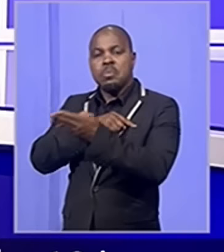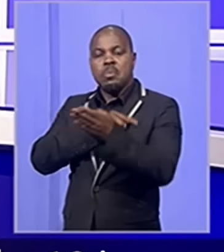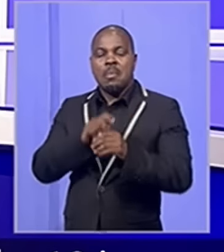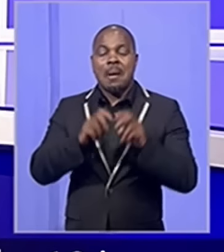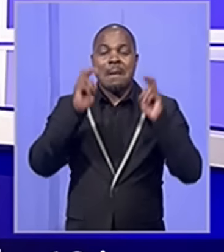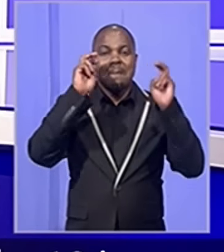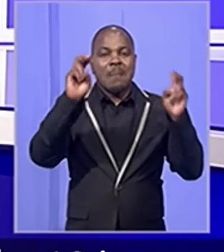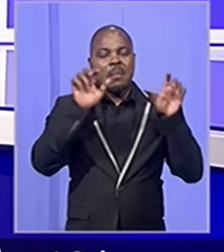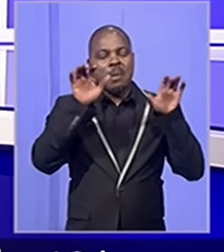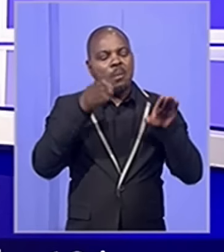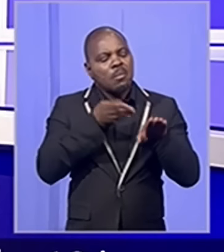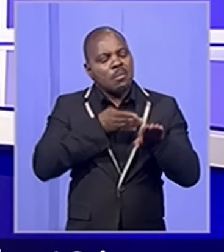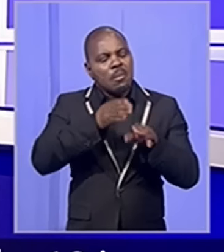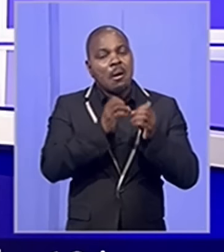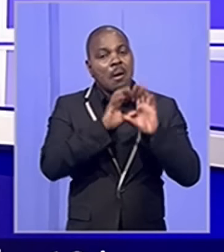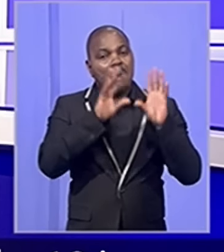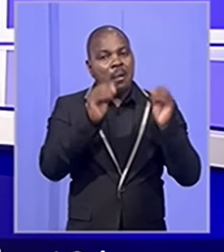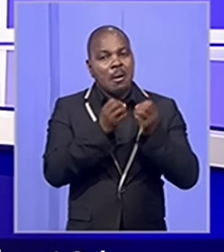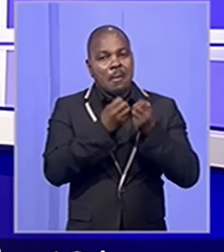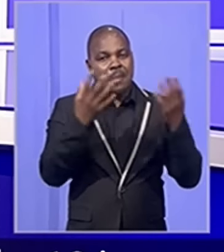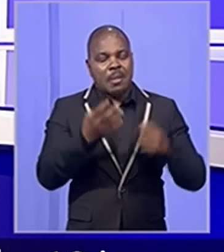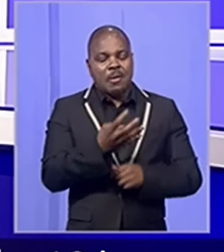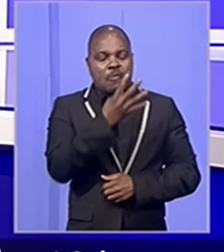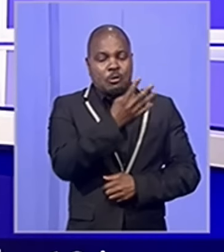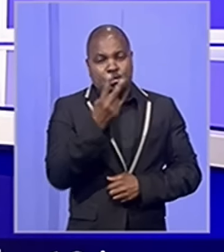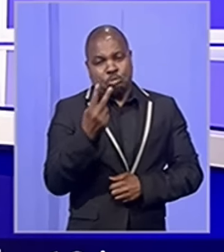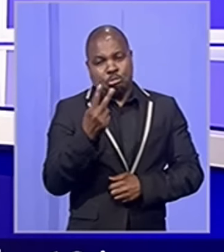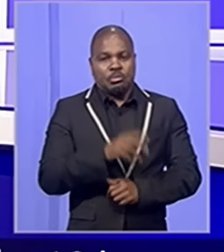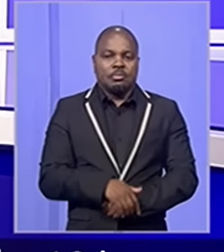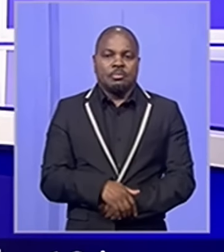ne e pegile batho ba le 42.